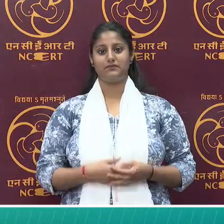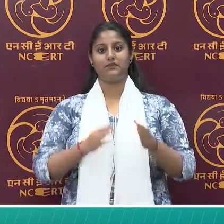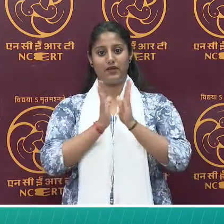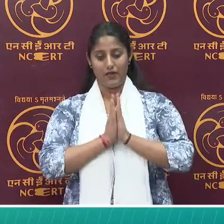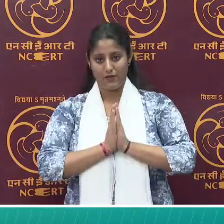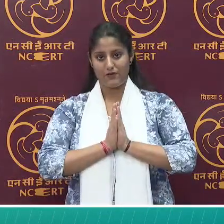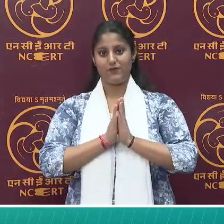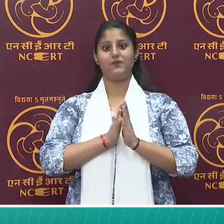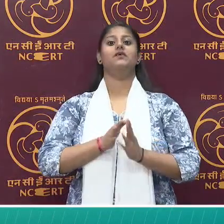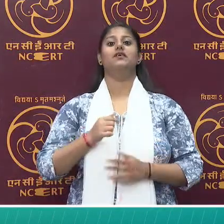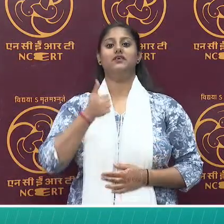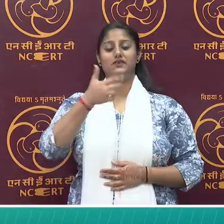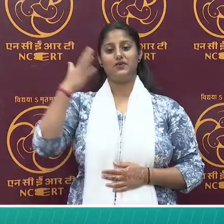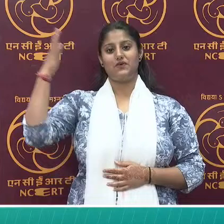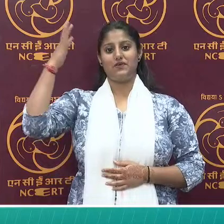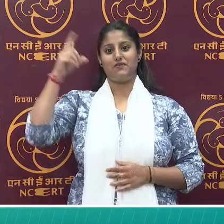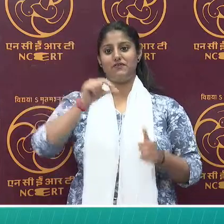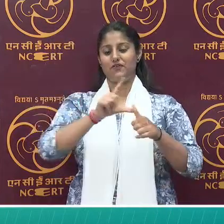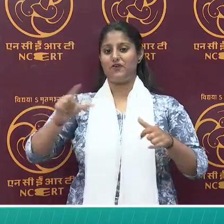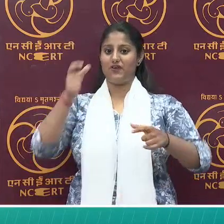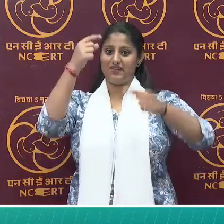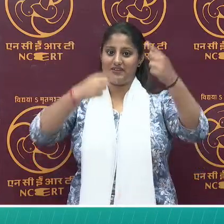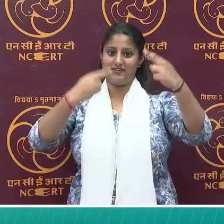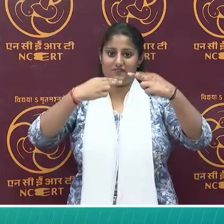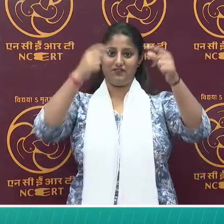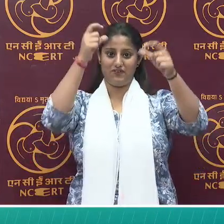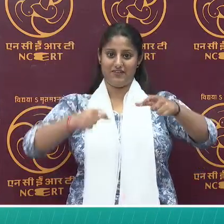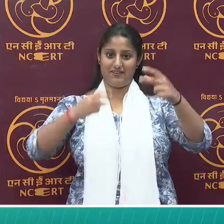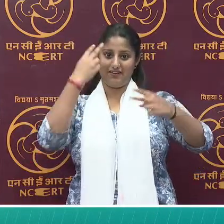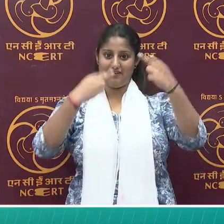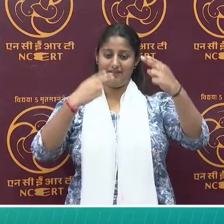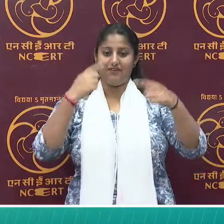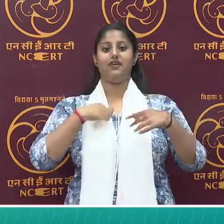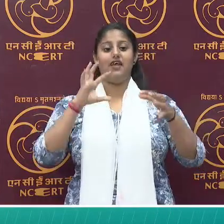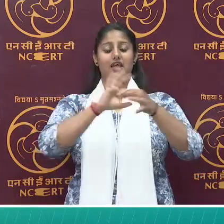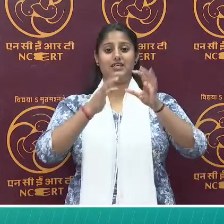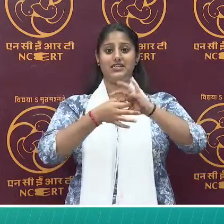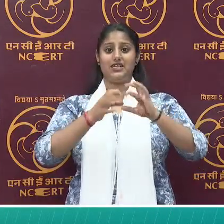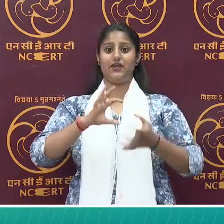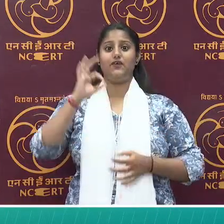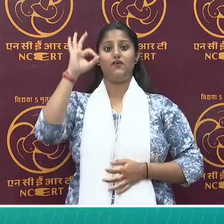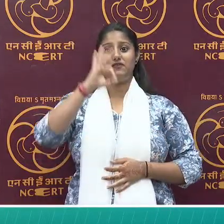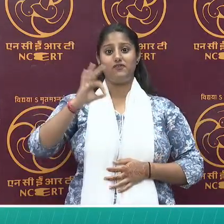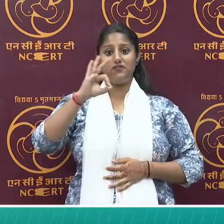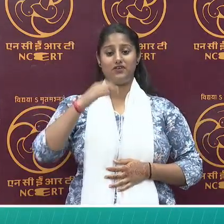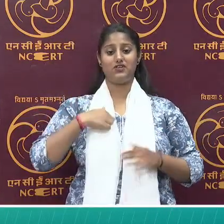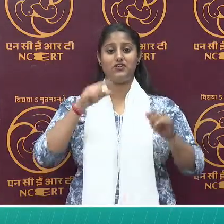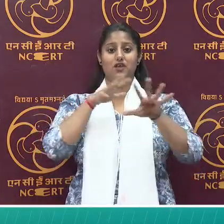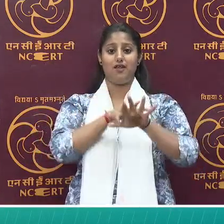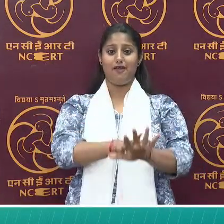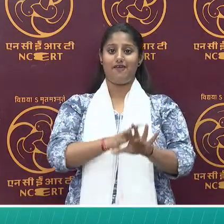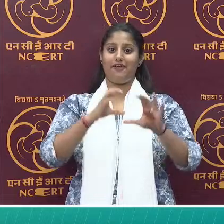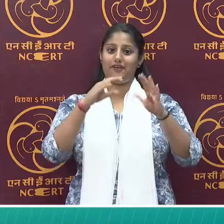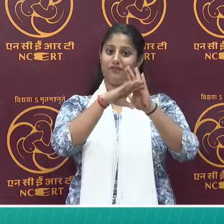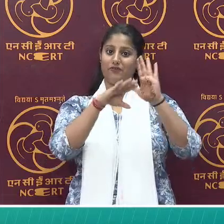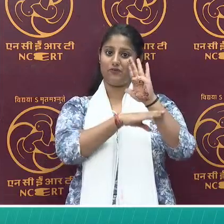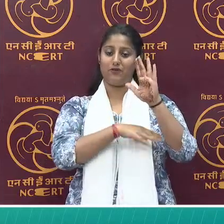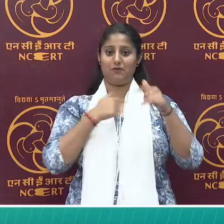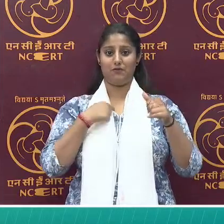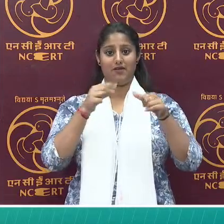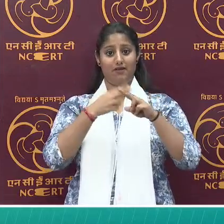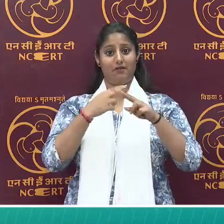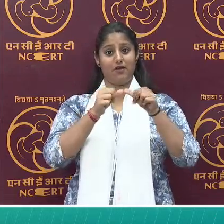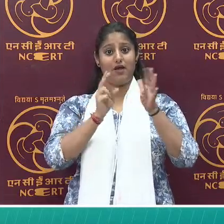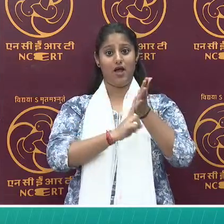Hello, Namaskar and very good afternoon to all the viewers connected with us on NCERT's live and interactive program. I am Manu